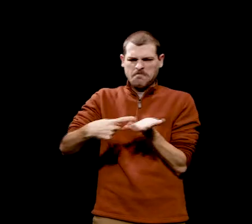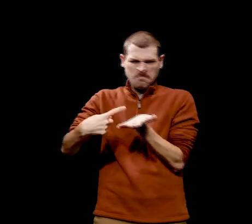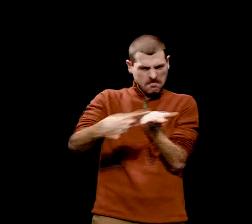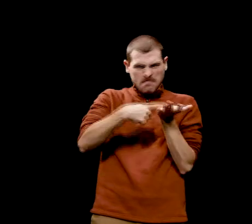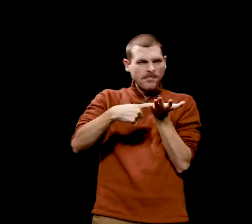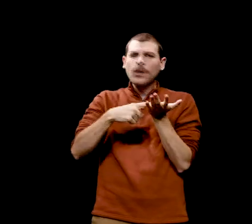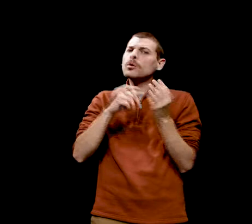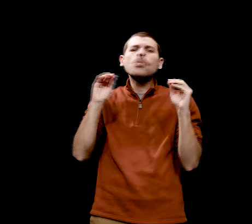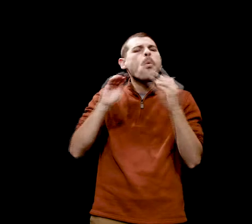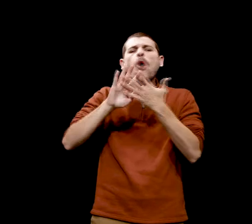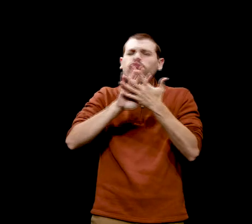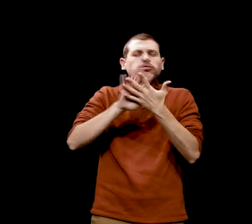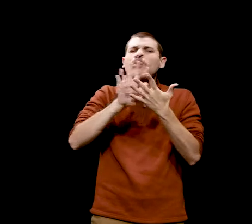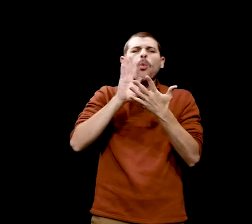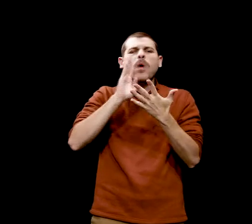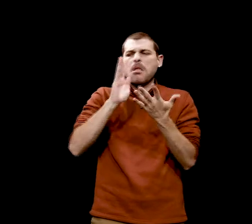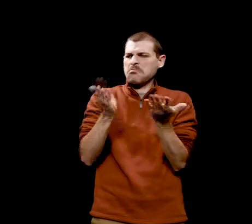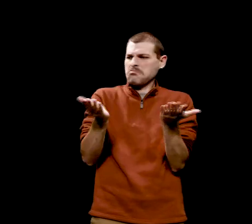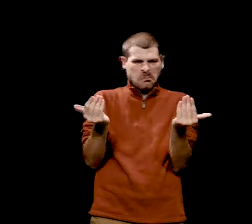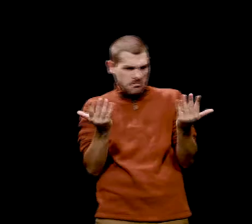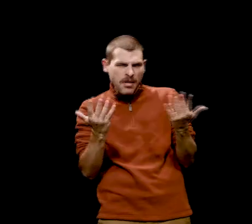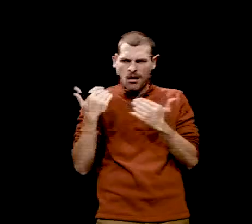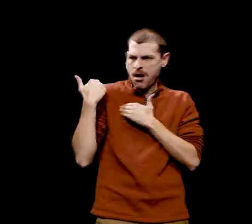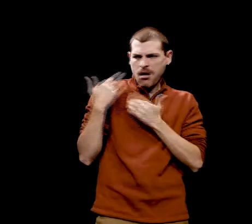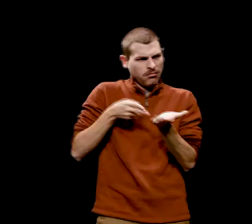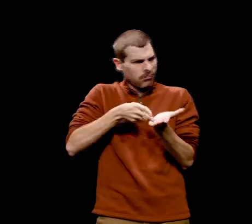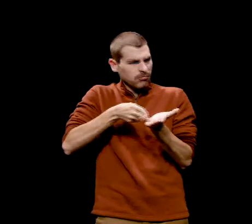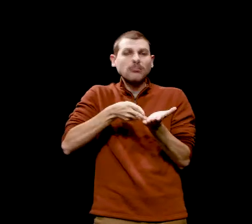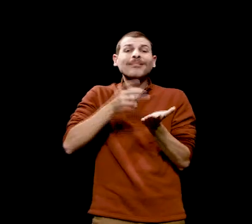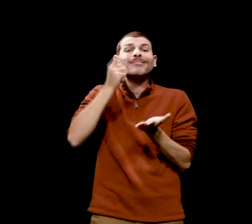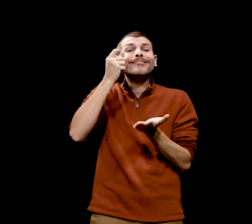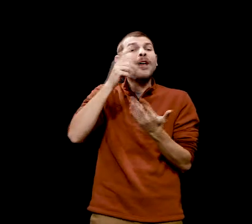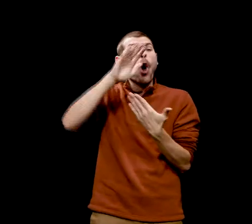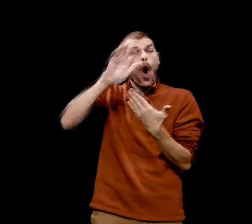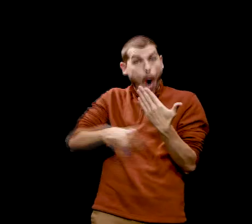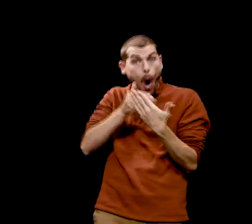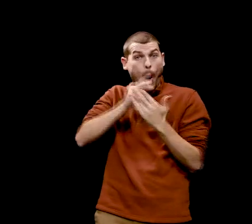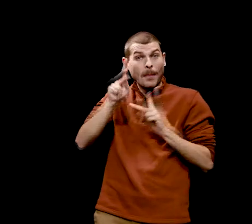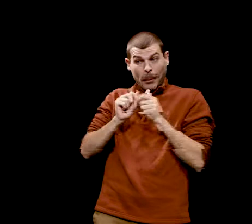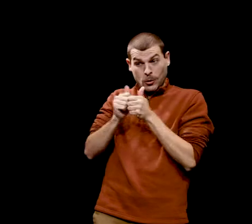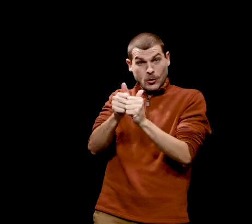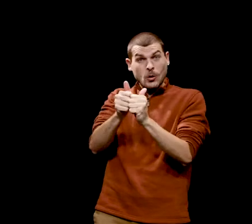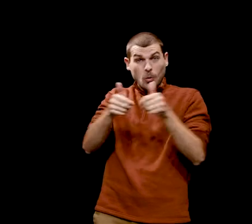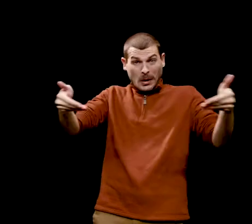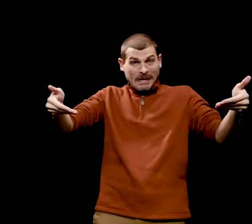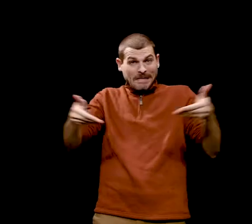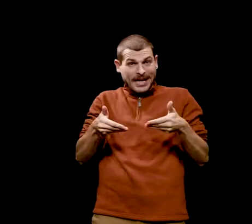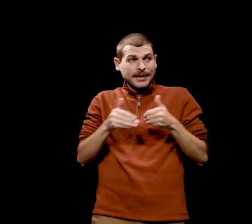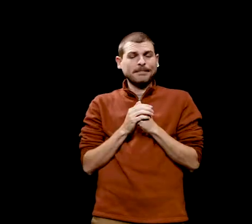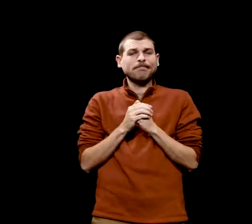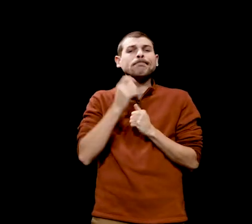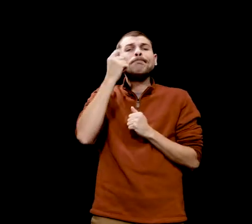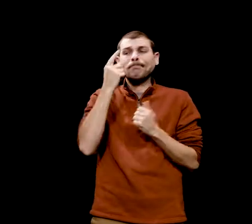for mayor on and off the ballot were invited to participate. This debate offers a unique chance to hold the white mayoral